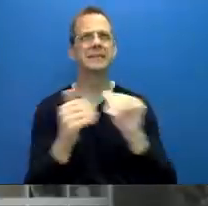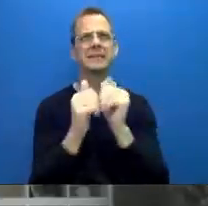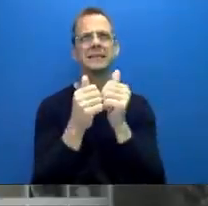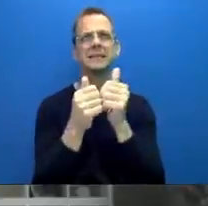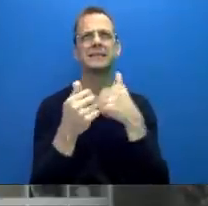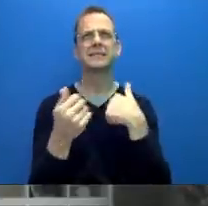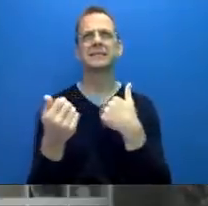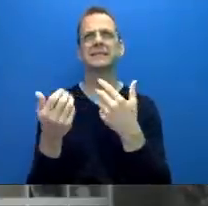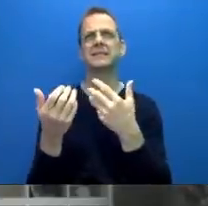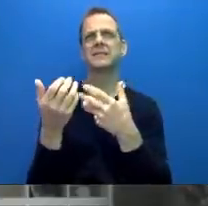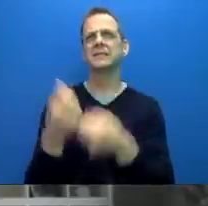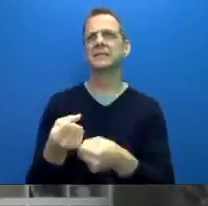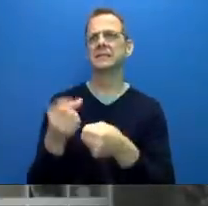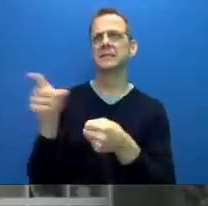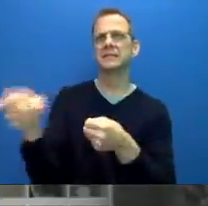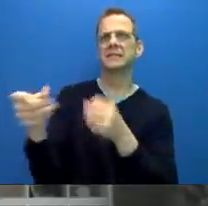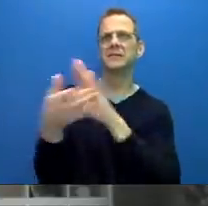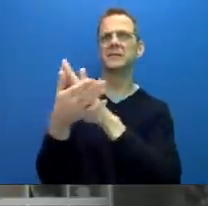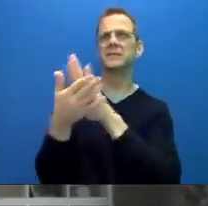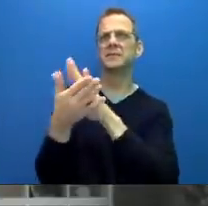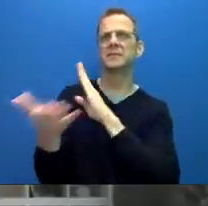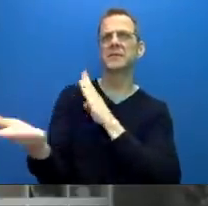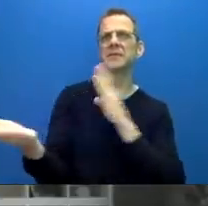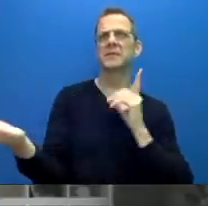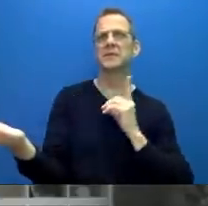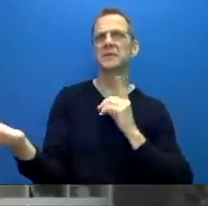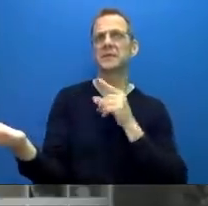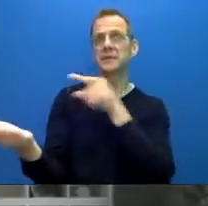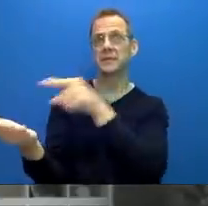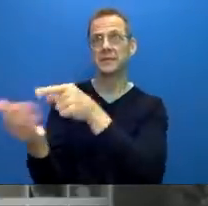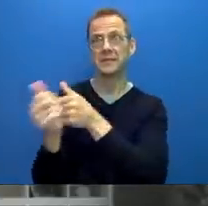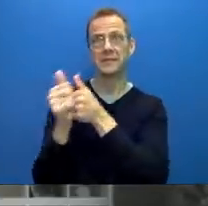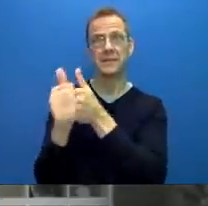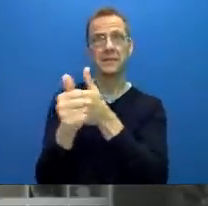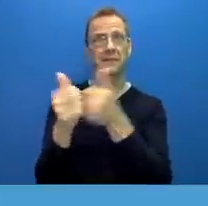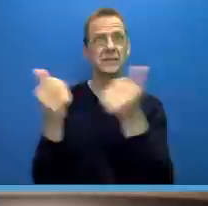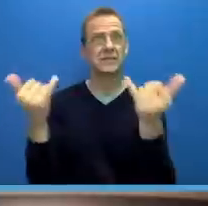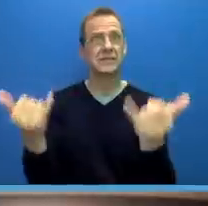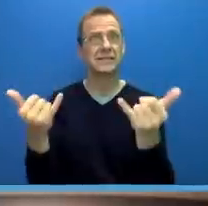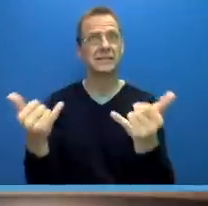to what we knew in March of 2020.